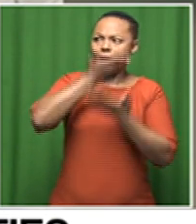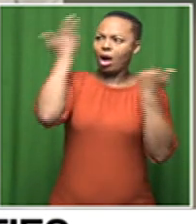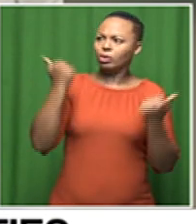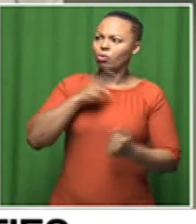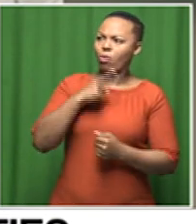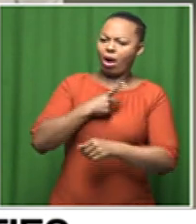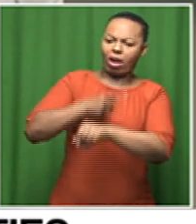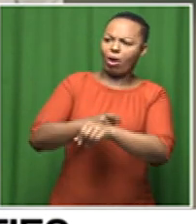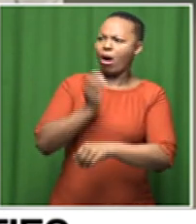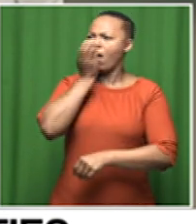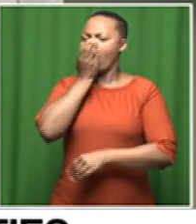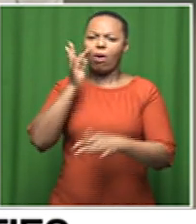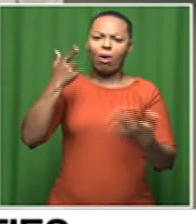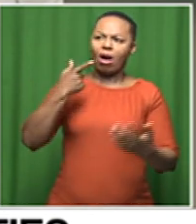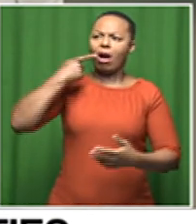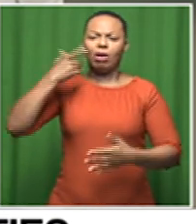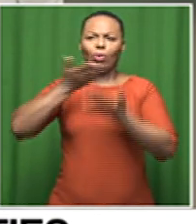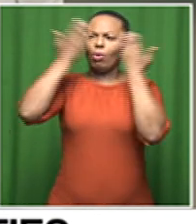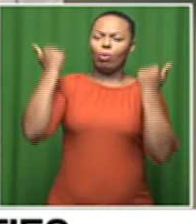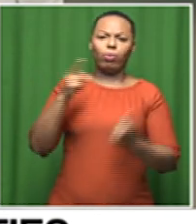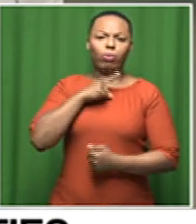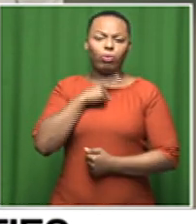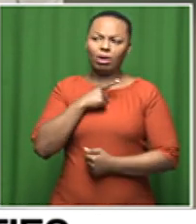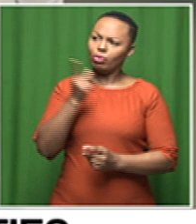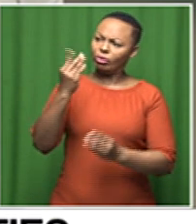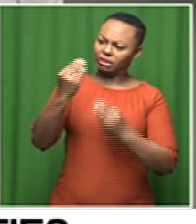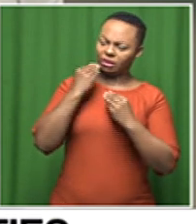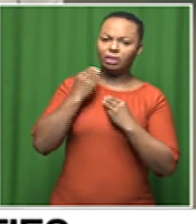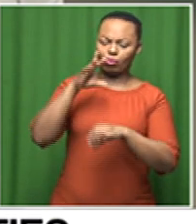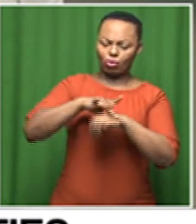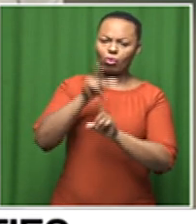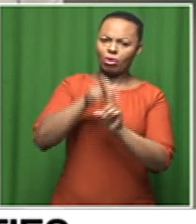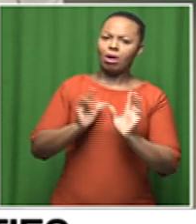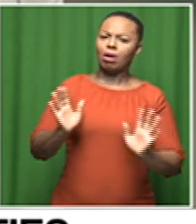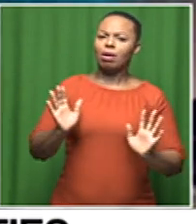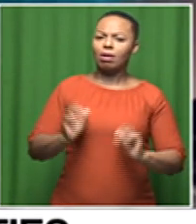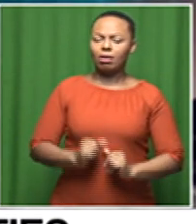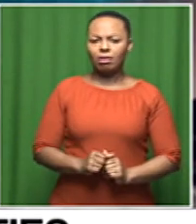forth. So going forward, I think they really need to just educate their patients.